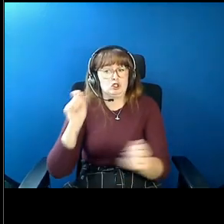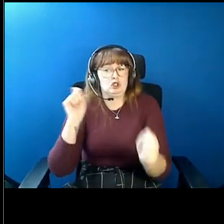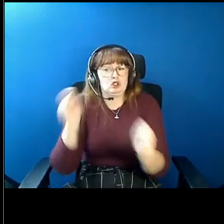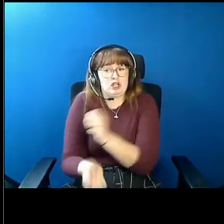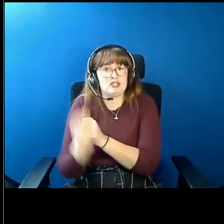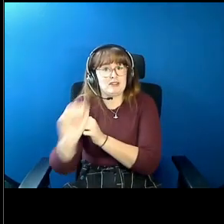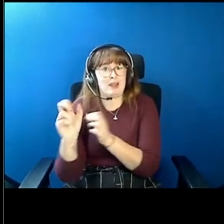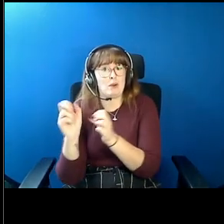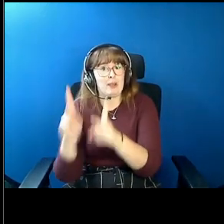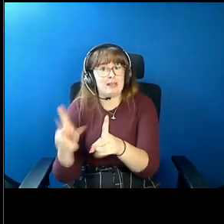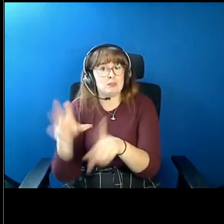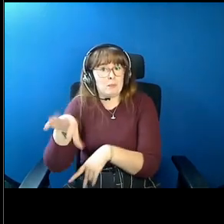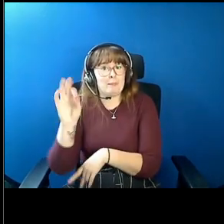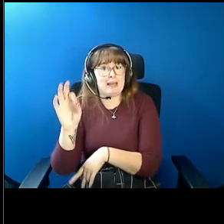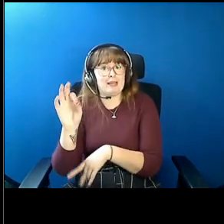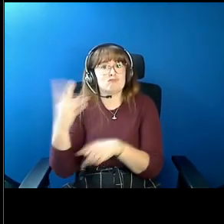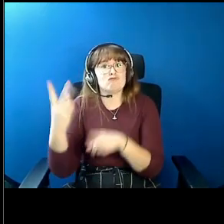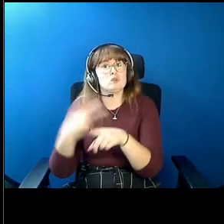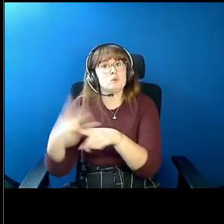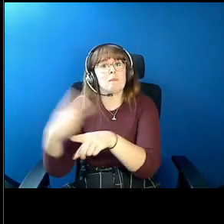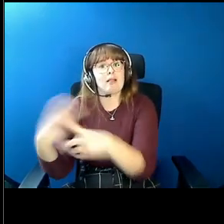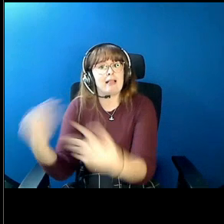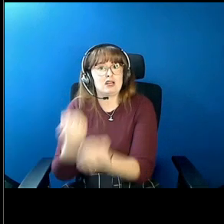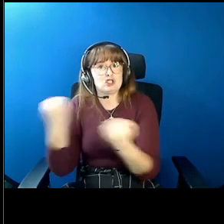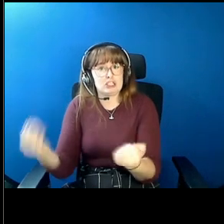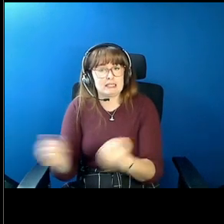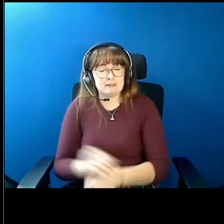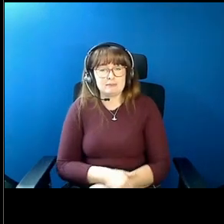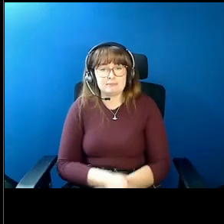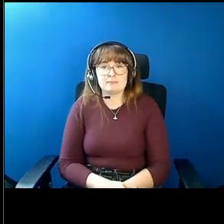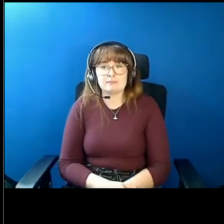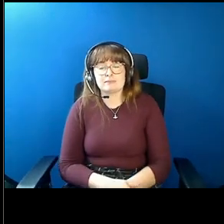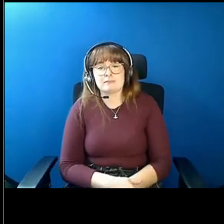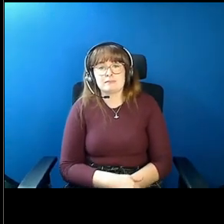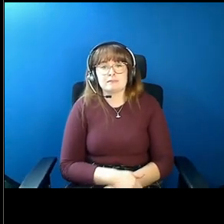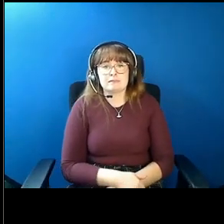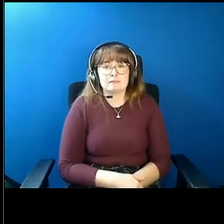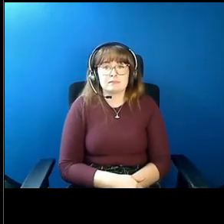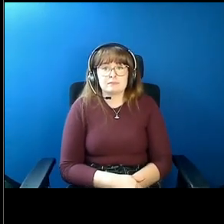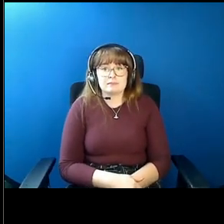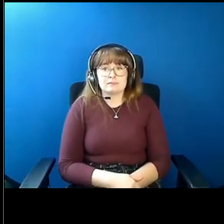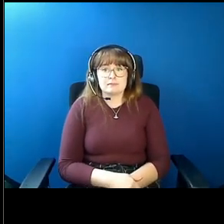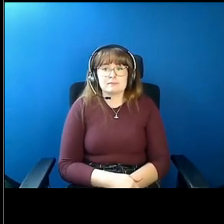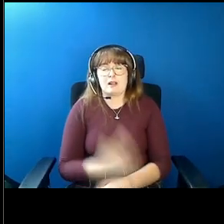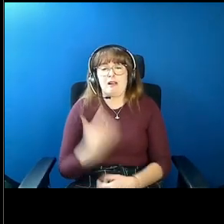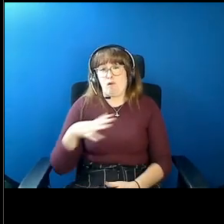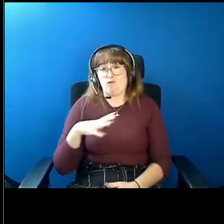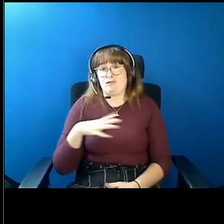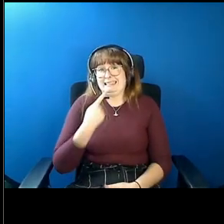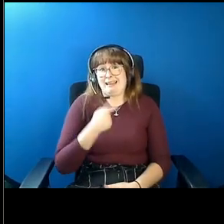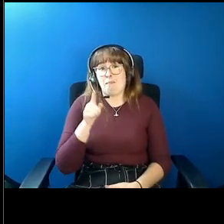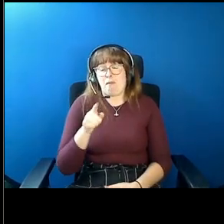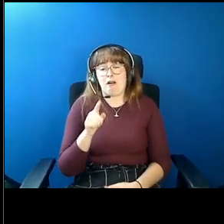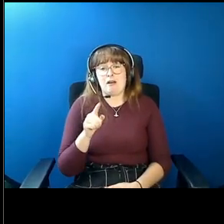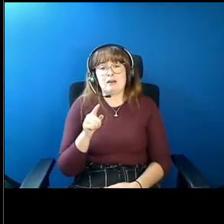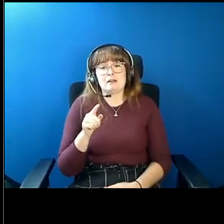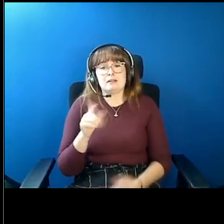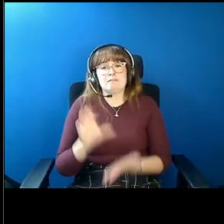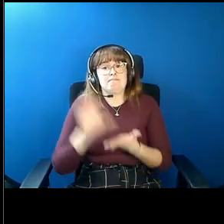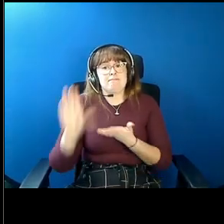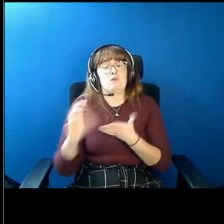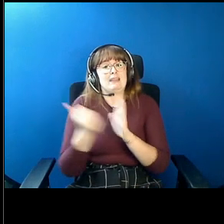selecting renewables for their homes. And yeah, as I sort of touched on this already, but direct investment towards the skill areas